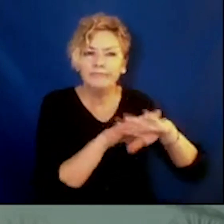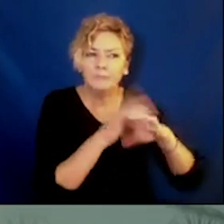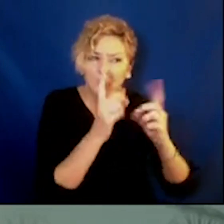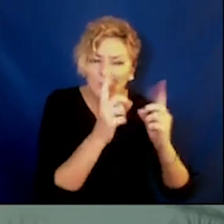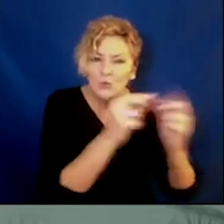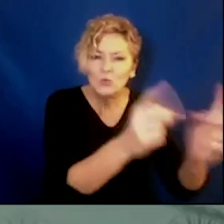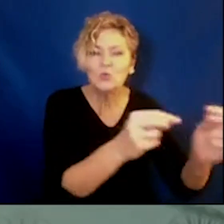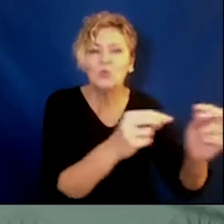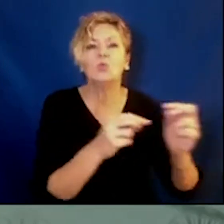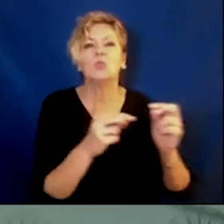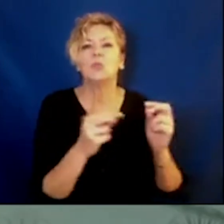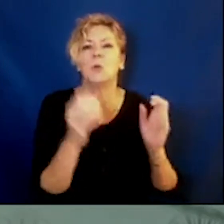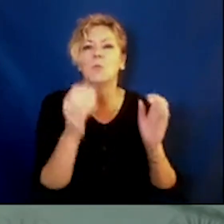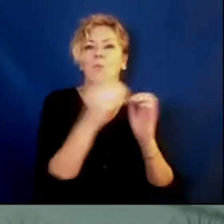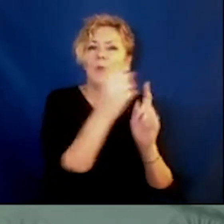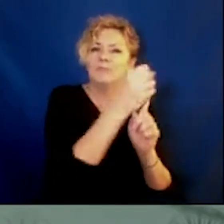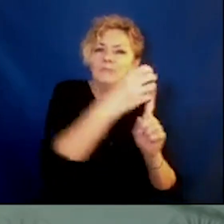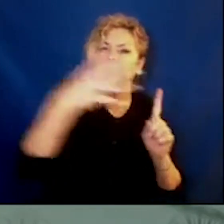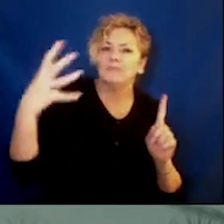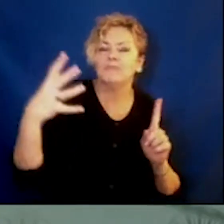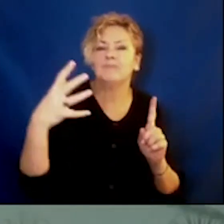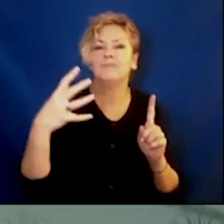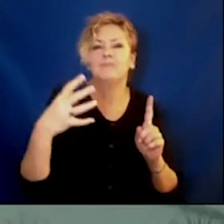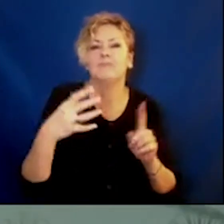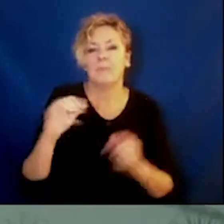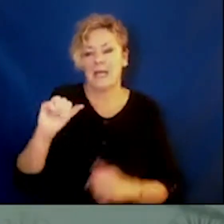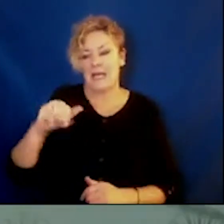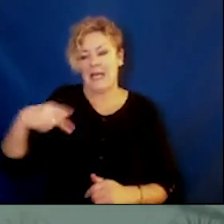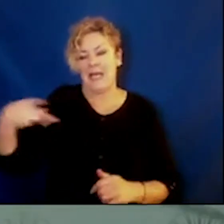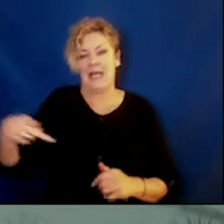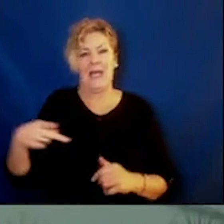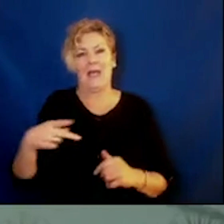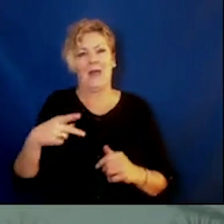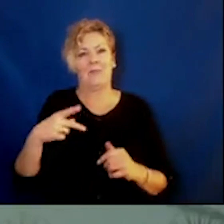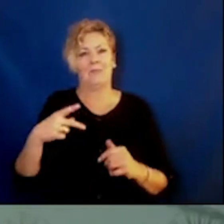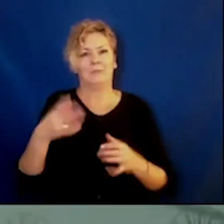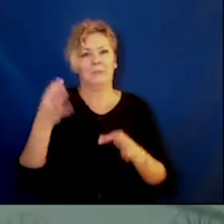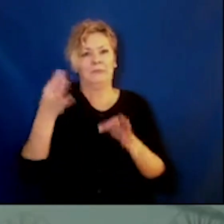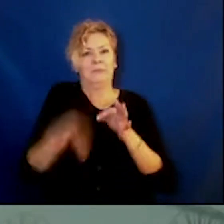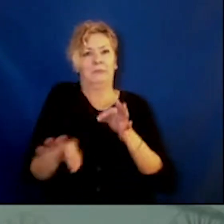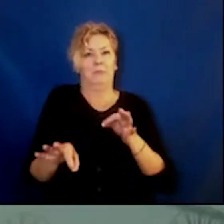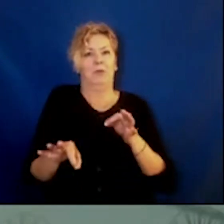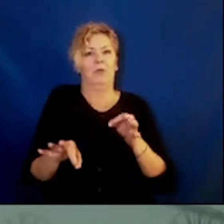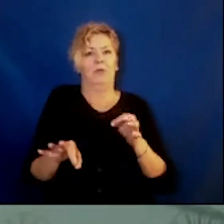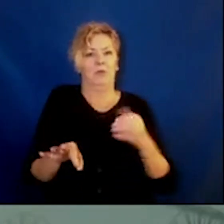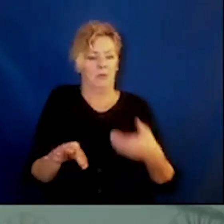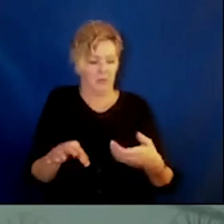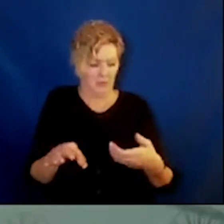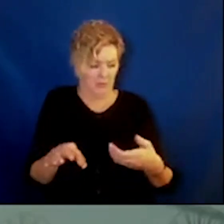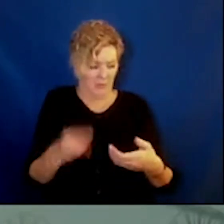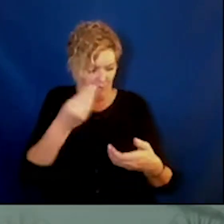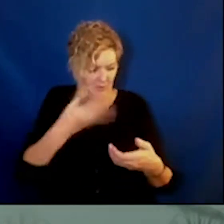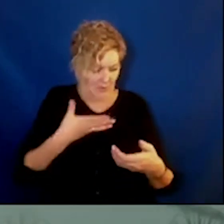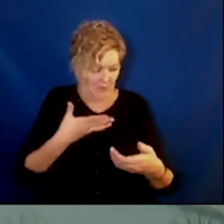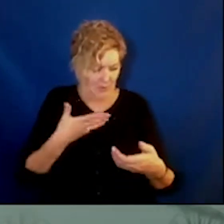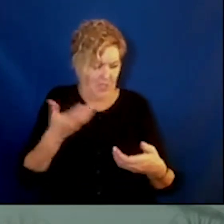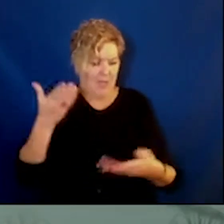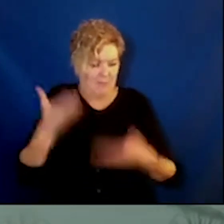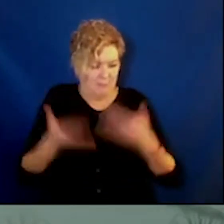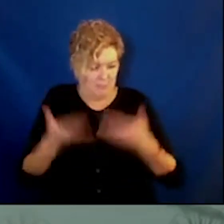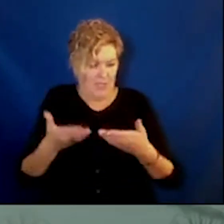whether or not that's an actual exposure, whether you need to seek, you need to